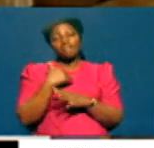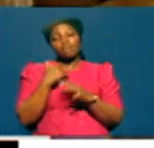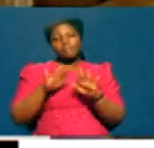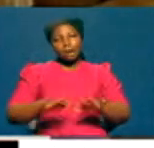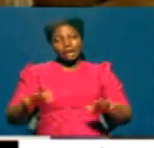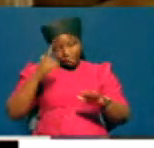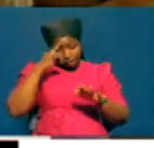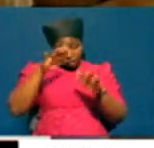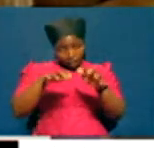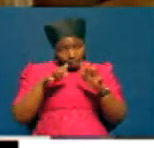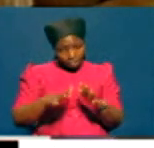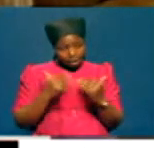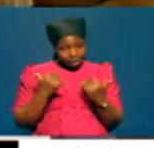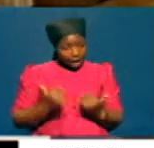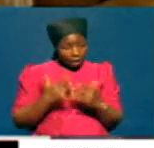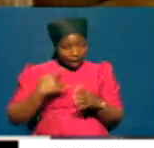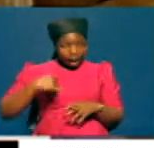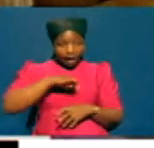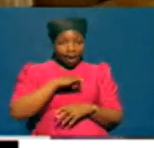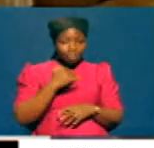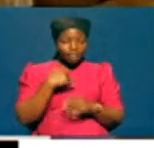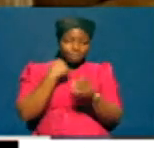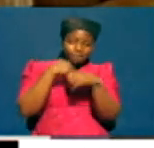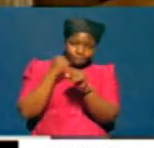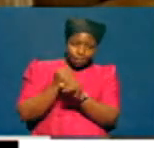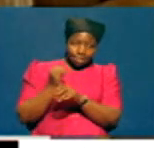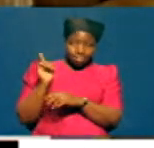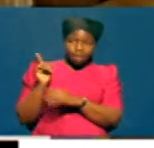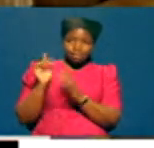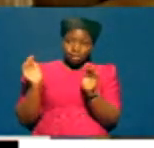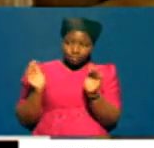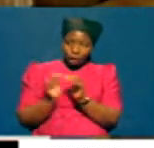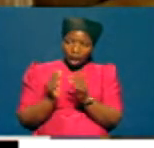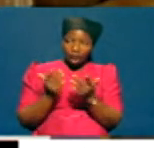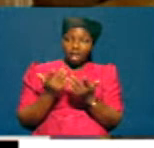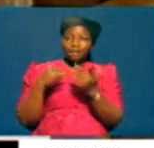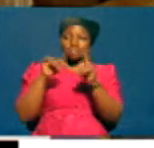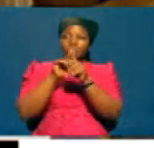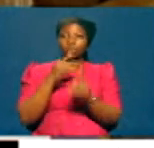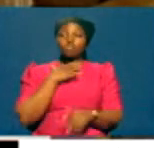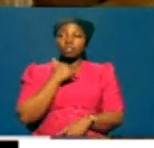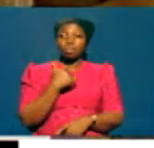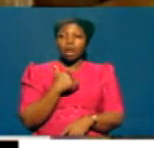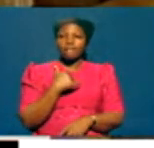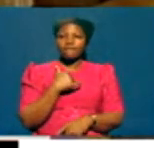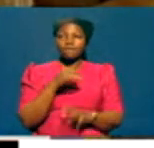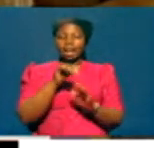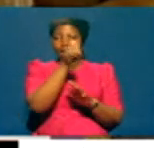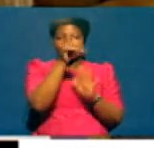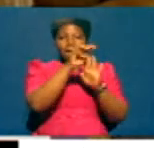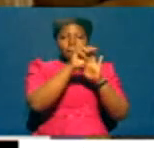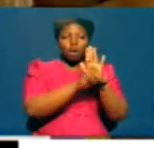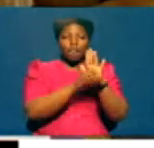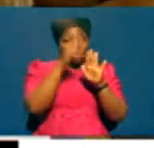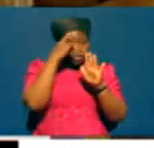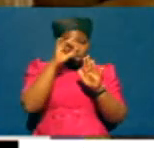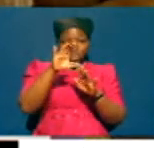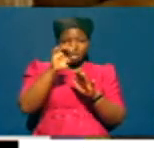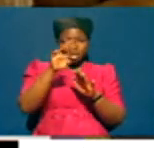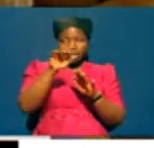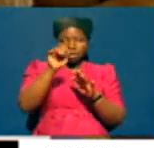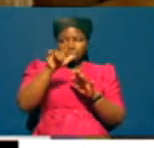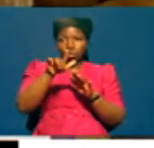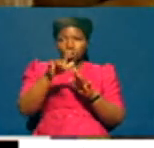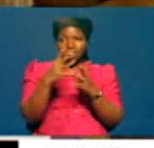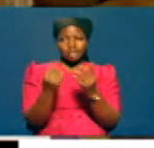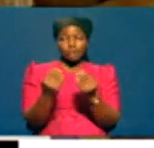now, we already created this model, and also we want to have like a model for only cereals, like simple kiosks, so